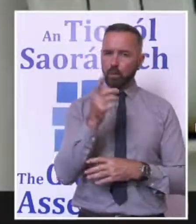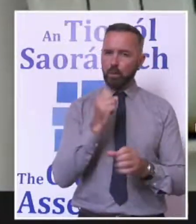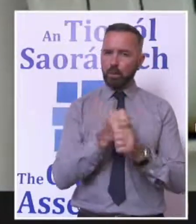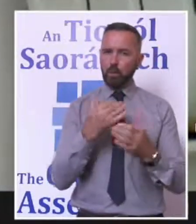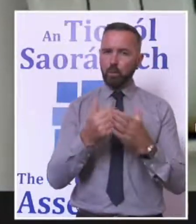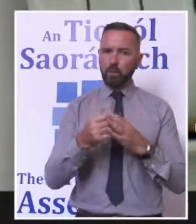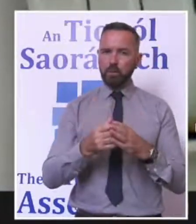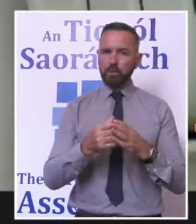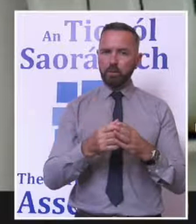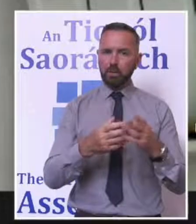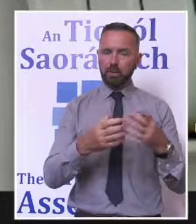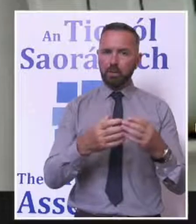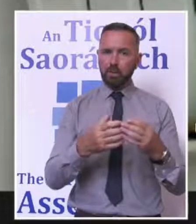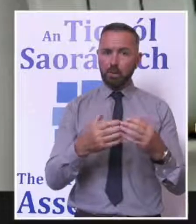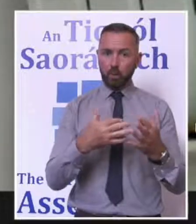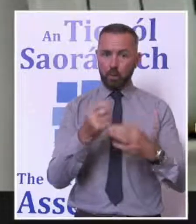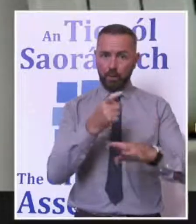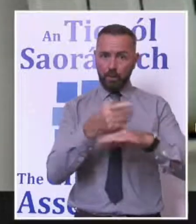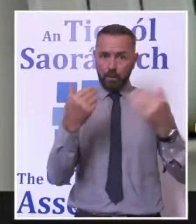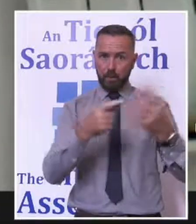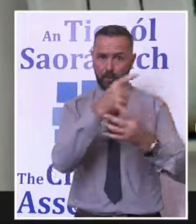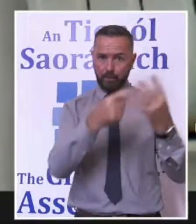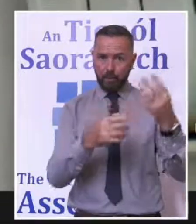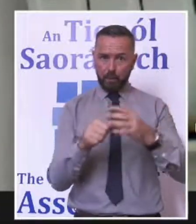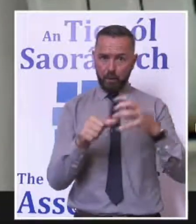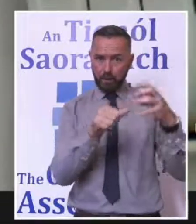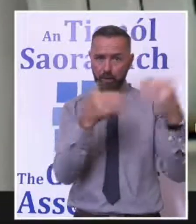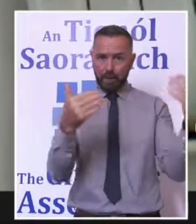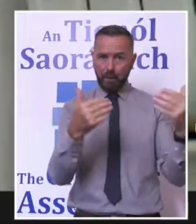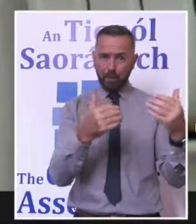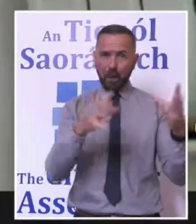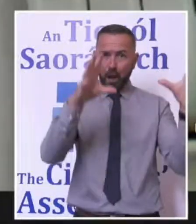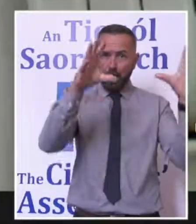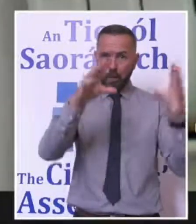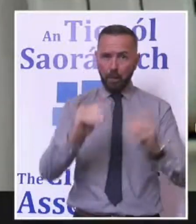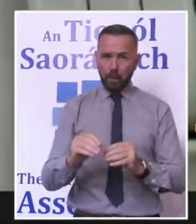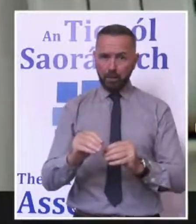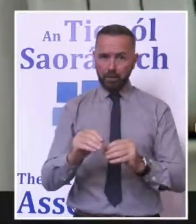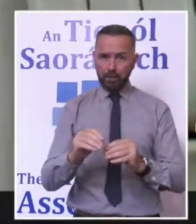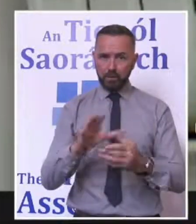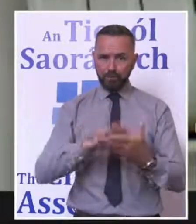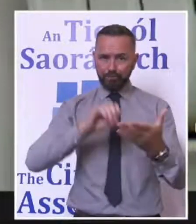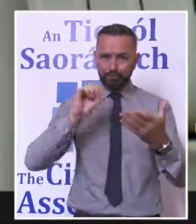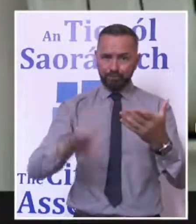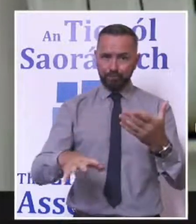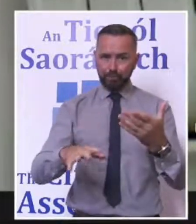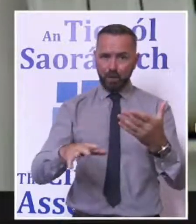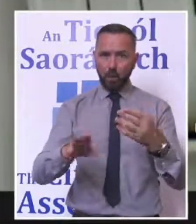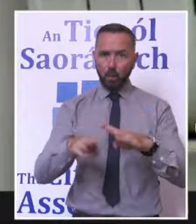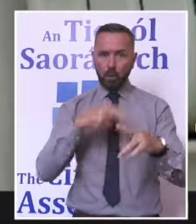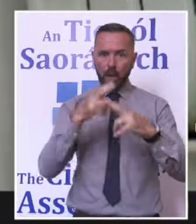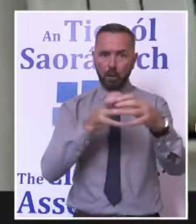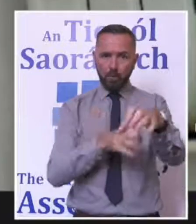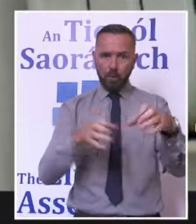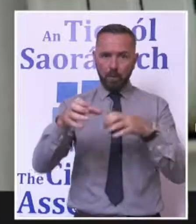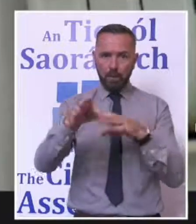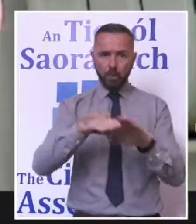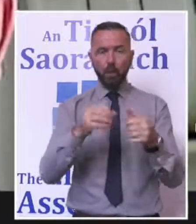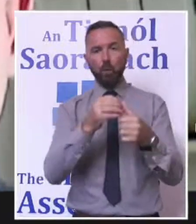lower tier structures, the 4 authorities, and not replacing them with other local